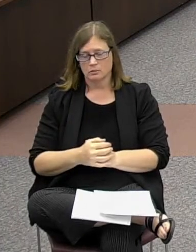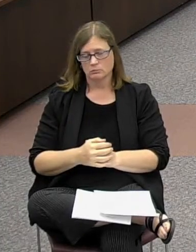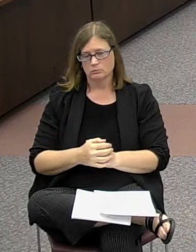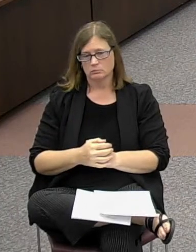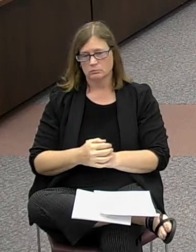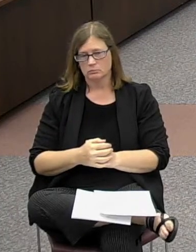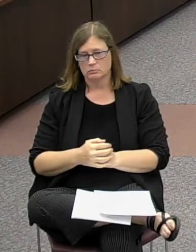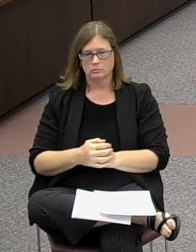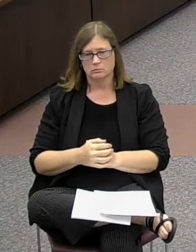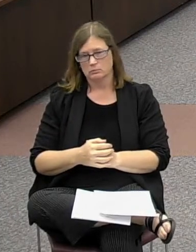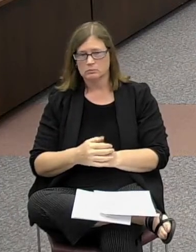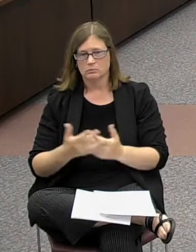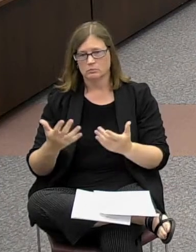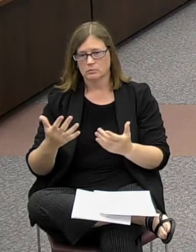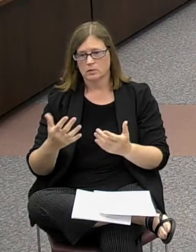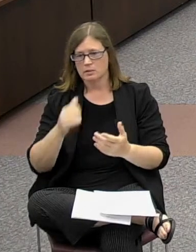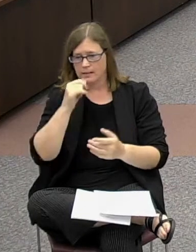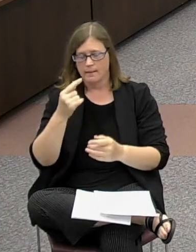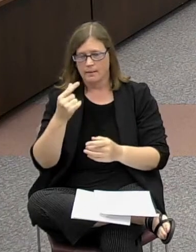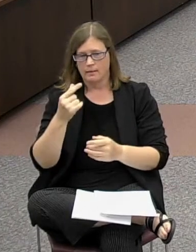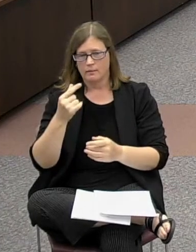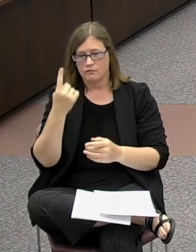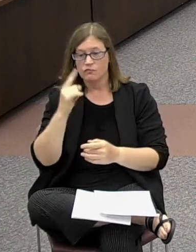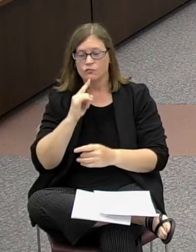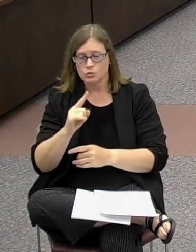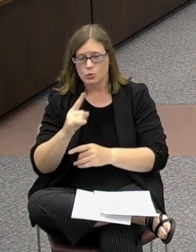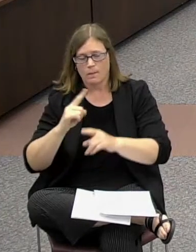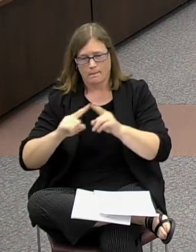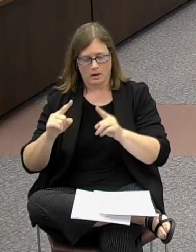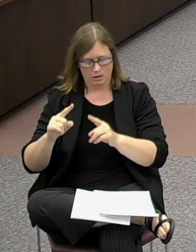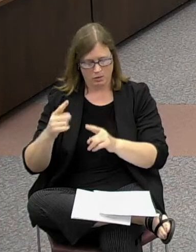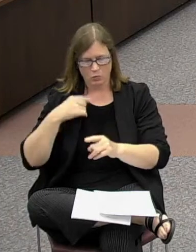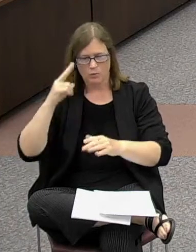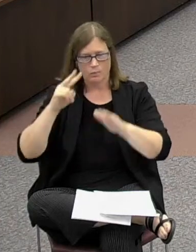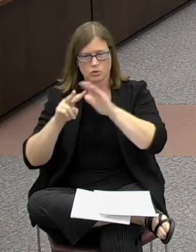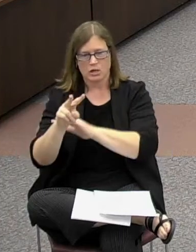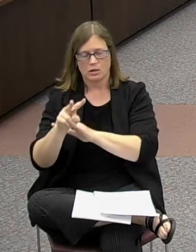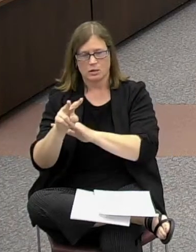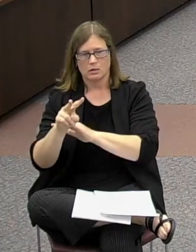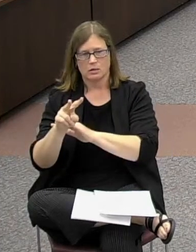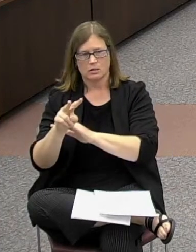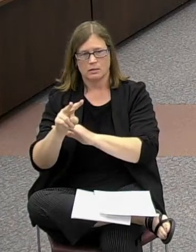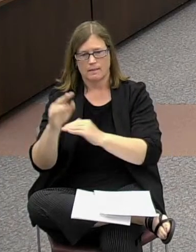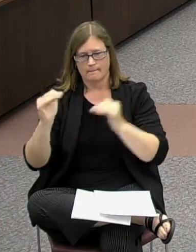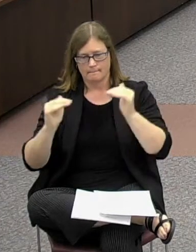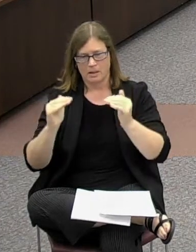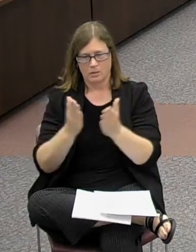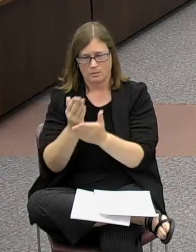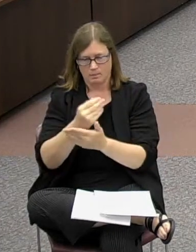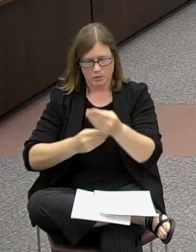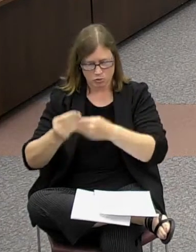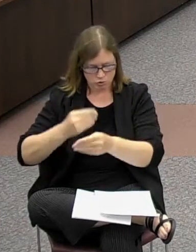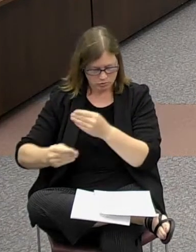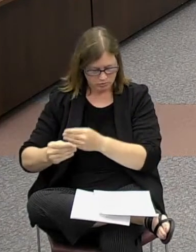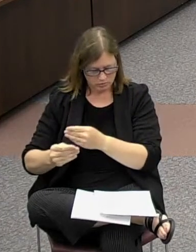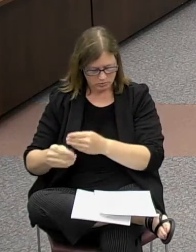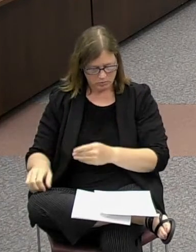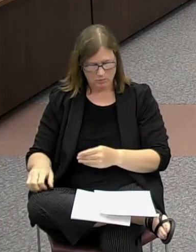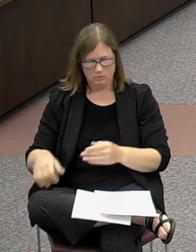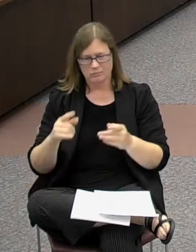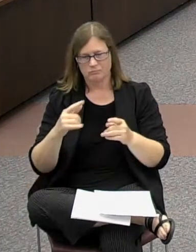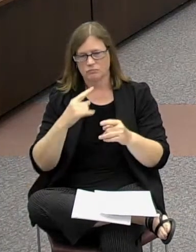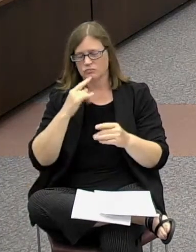Tentatively, or in our tentative budget here, we are projecting a balanced budget. Projections fell very much in